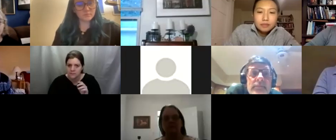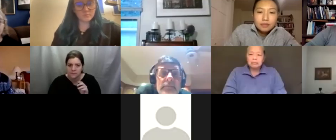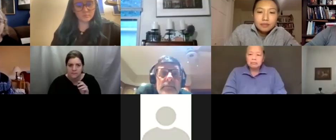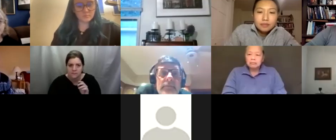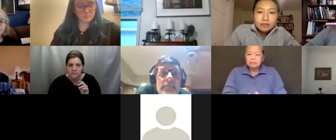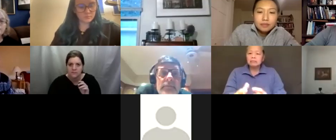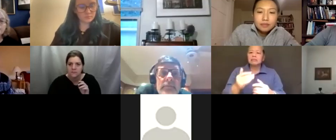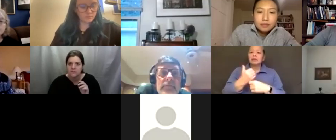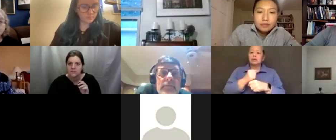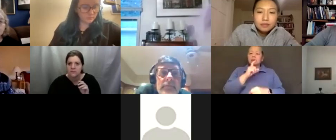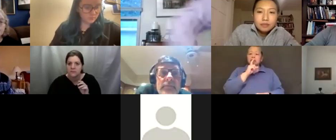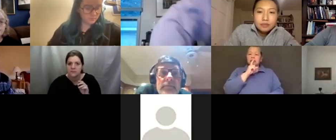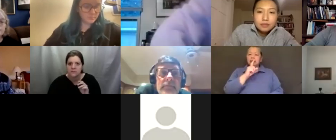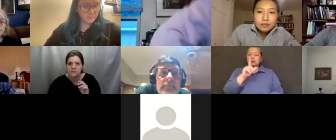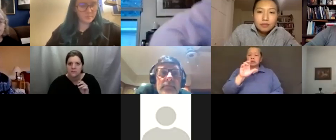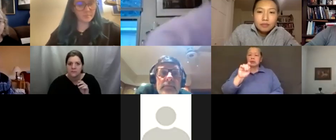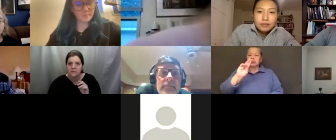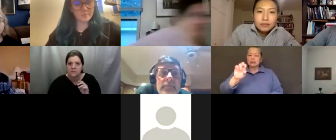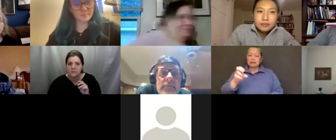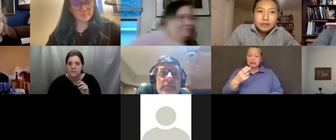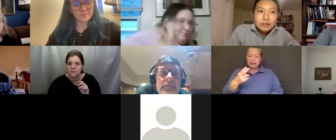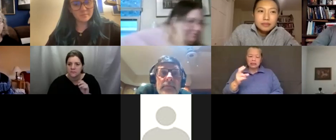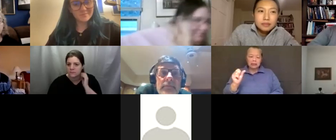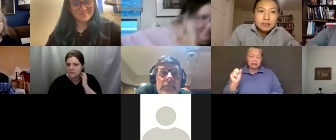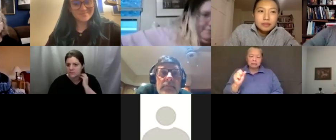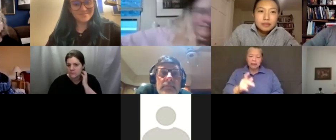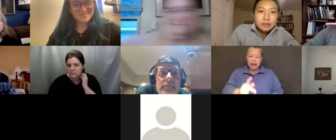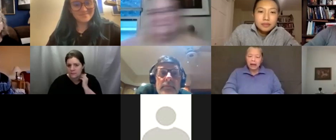is back in. Hi, Lisa.